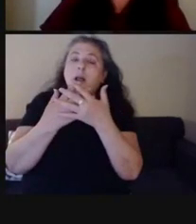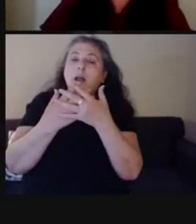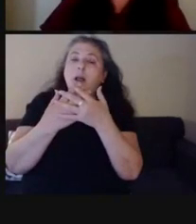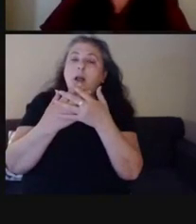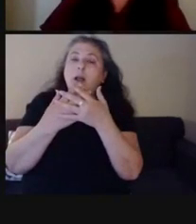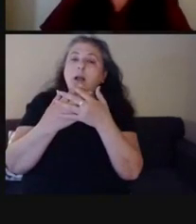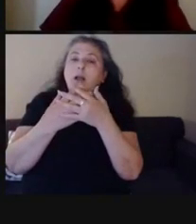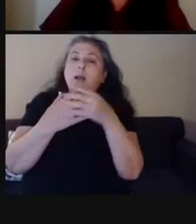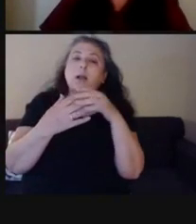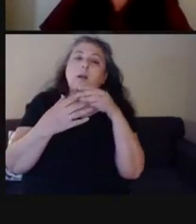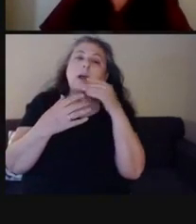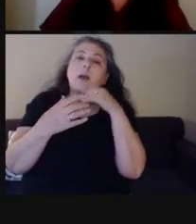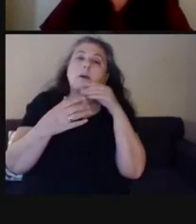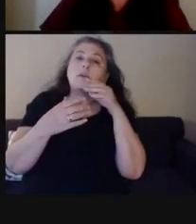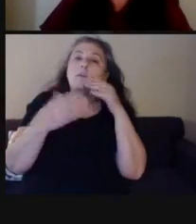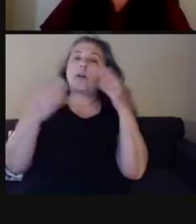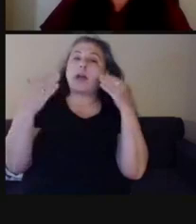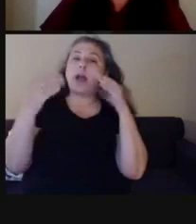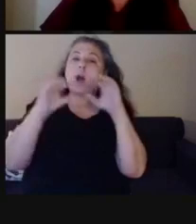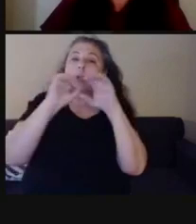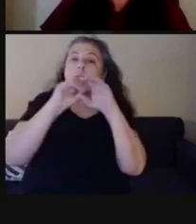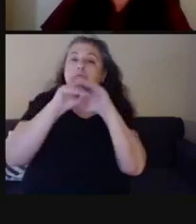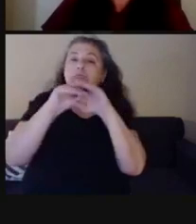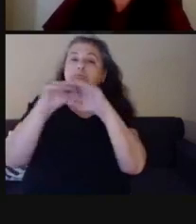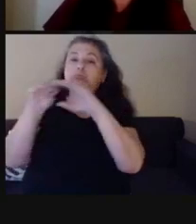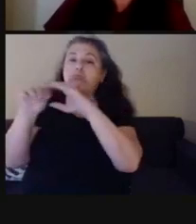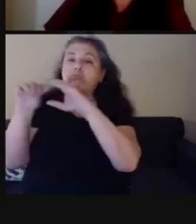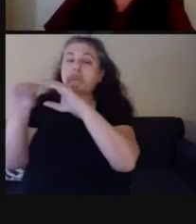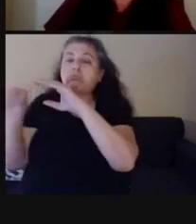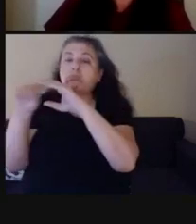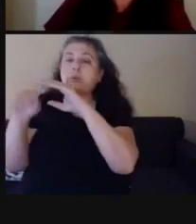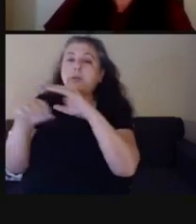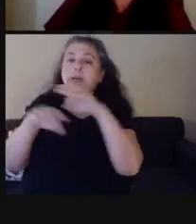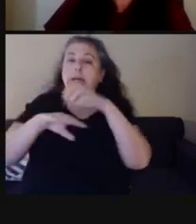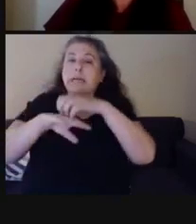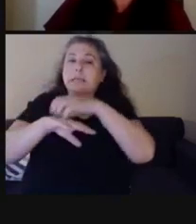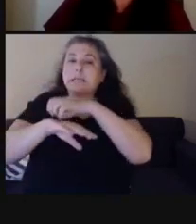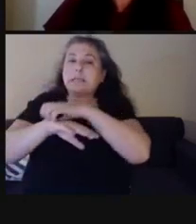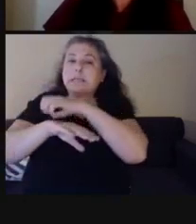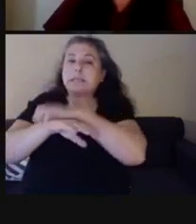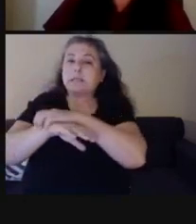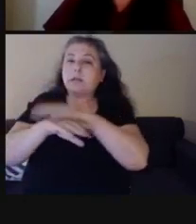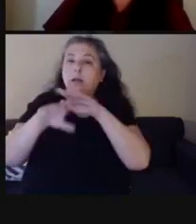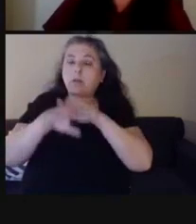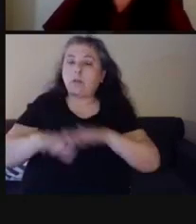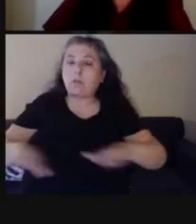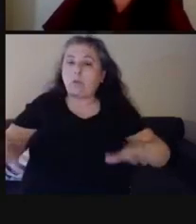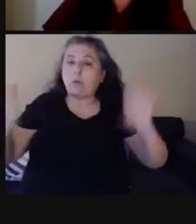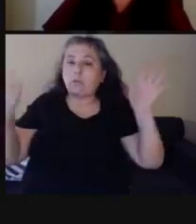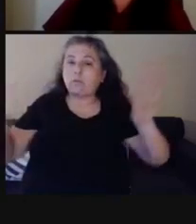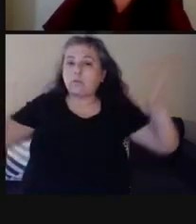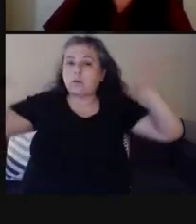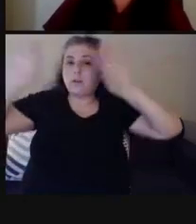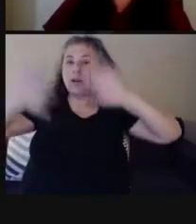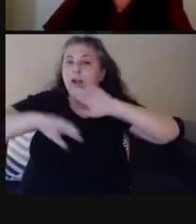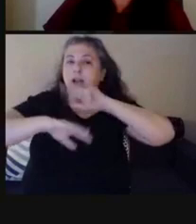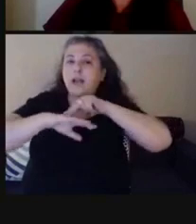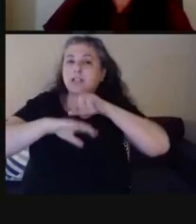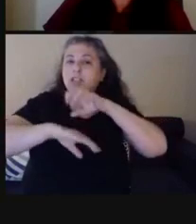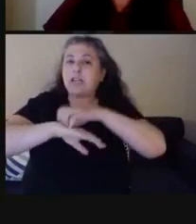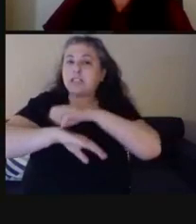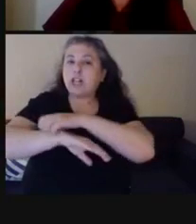air pockets that you can line the inside of your wigwam and maybe the flooring. And that's a natural